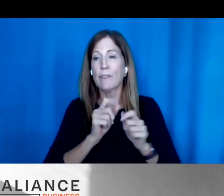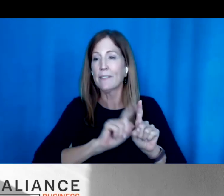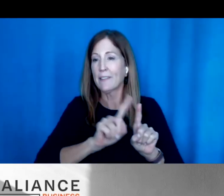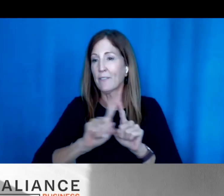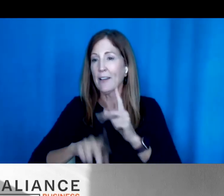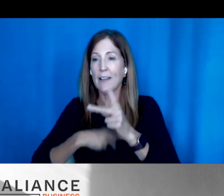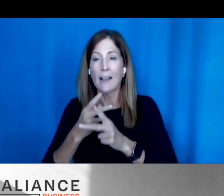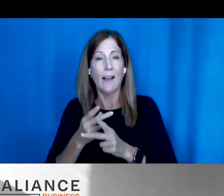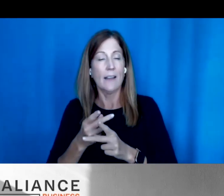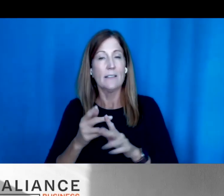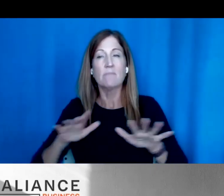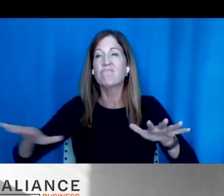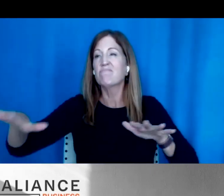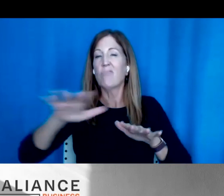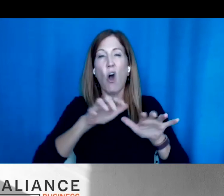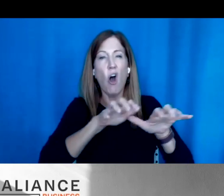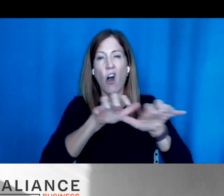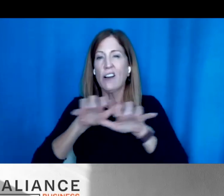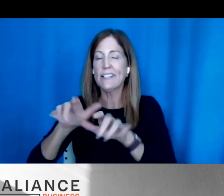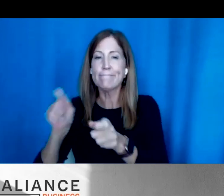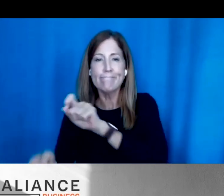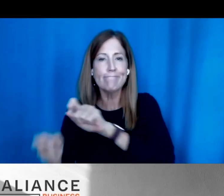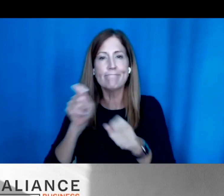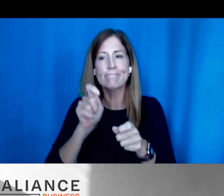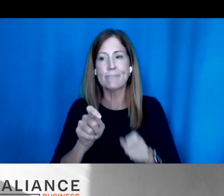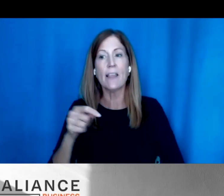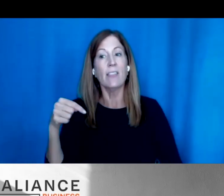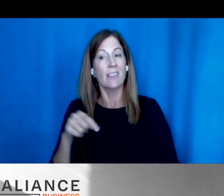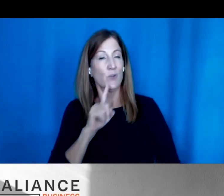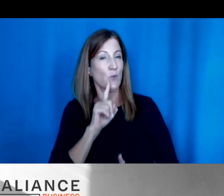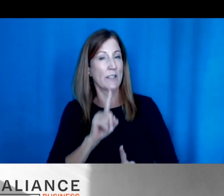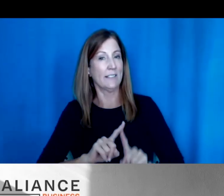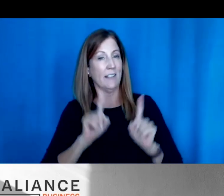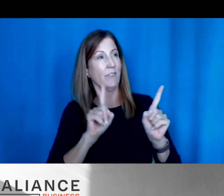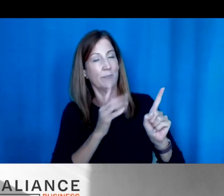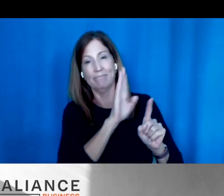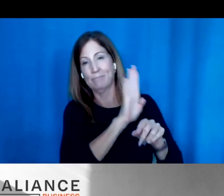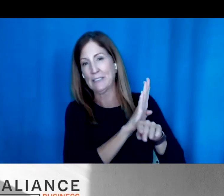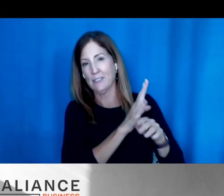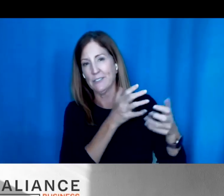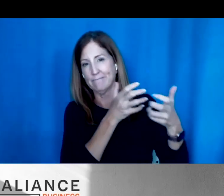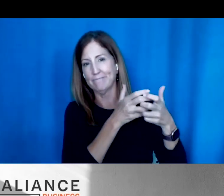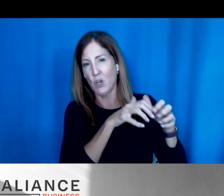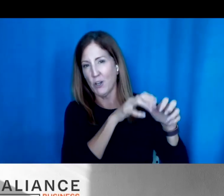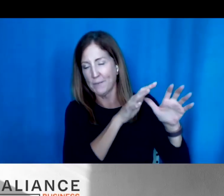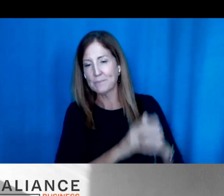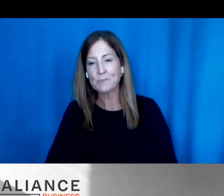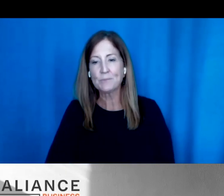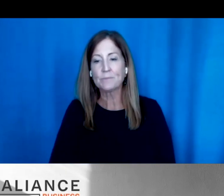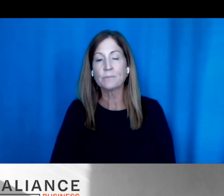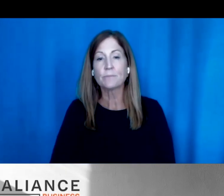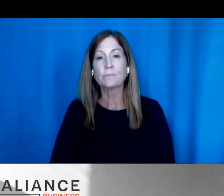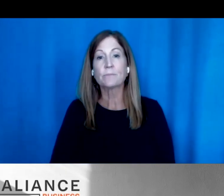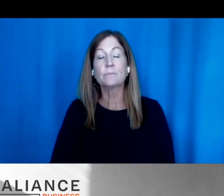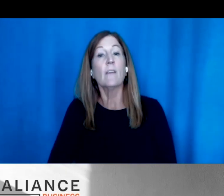of audiences. So this is just a different audience. The other thing is it's important in